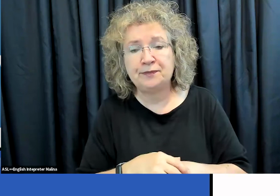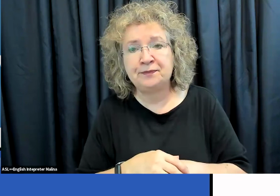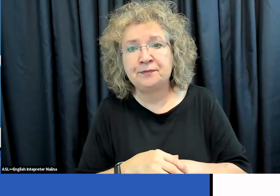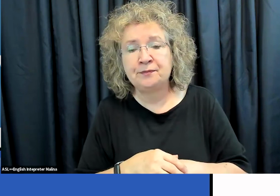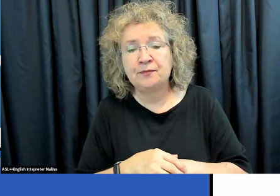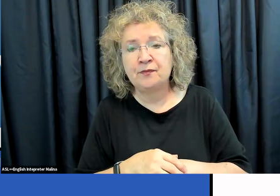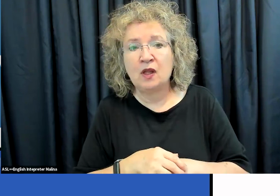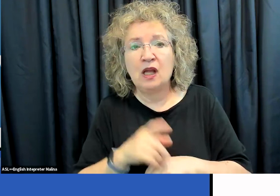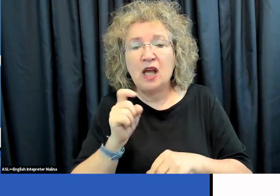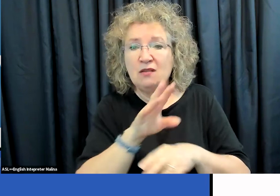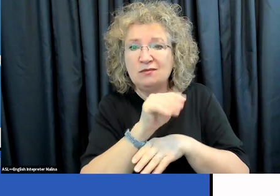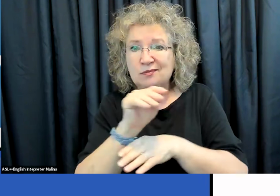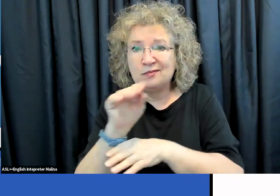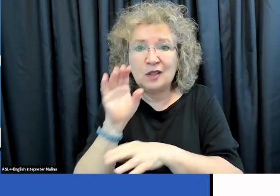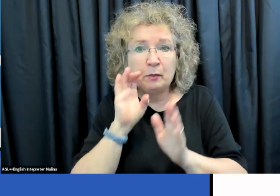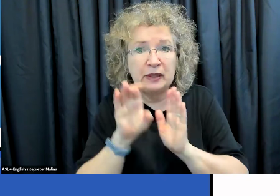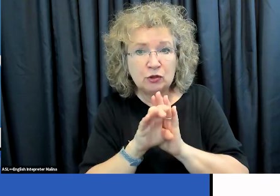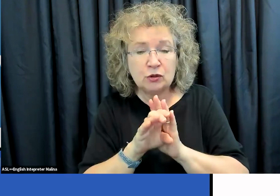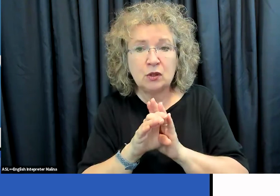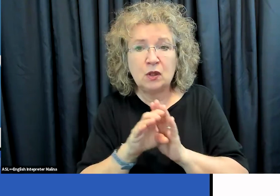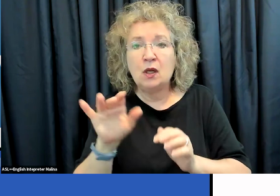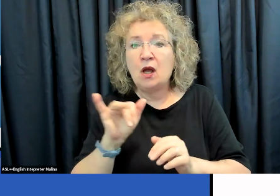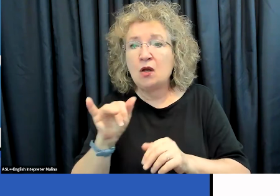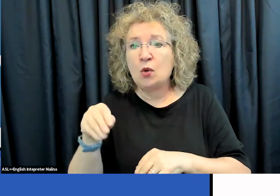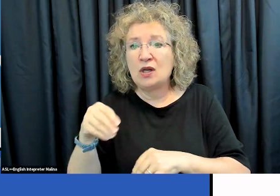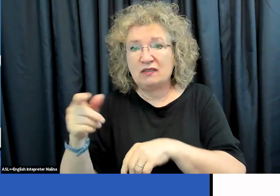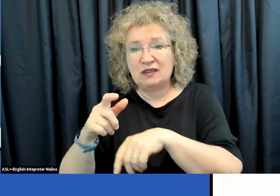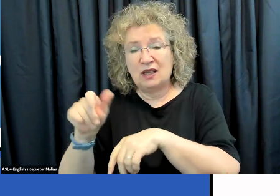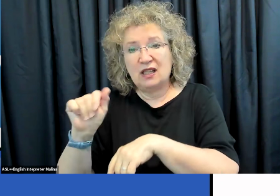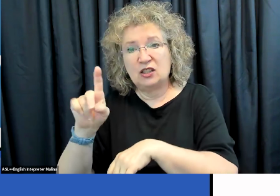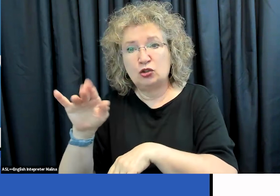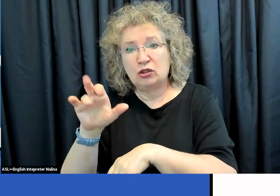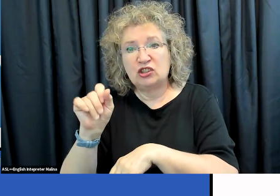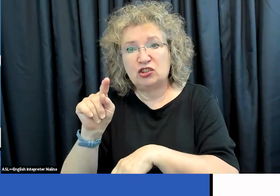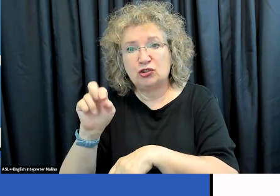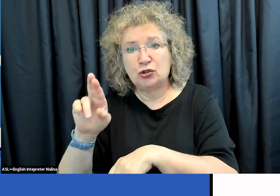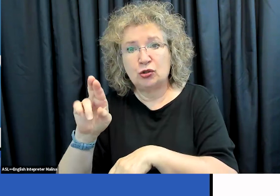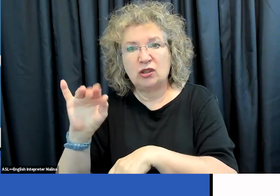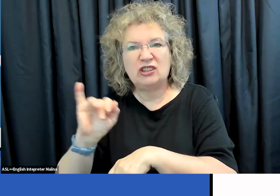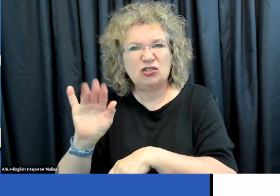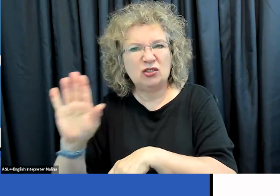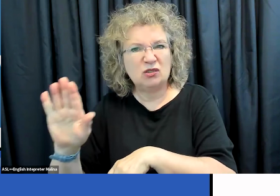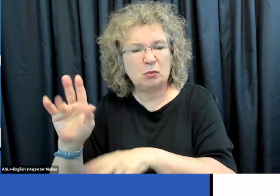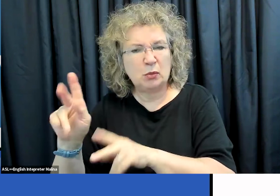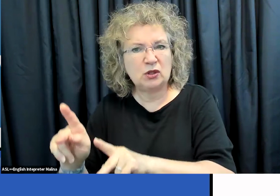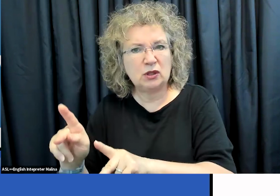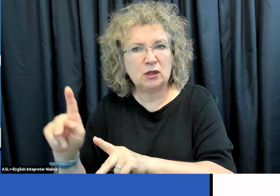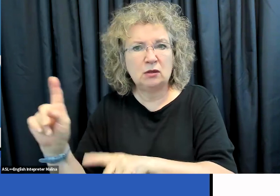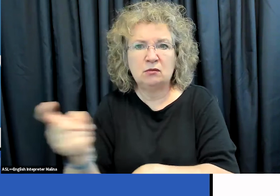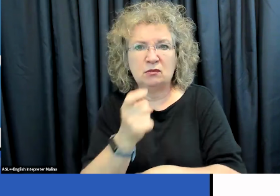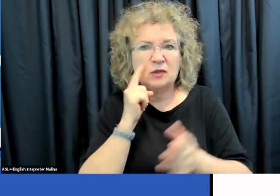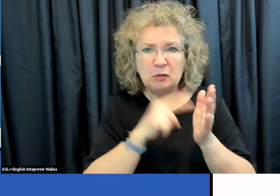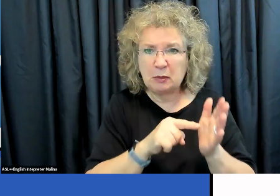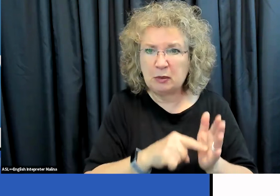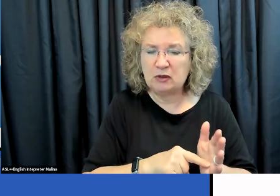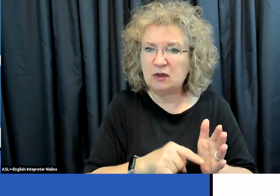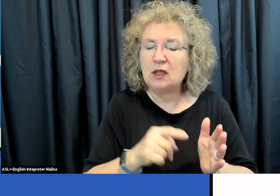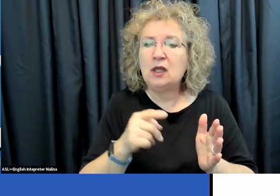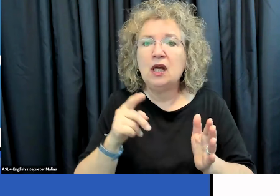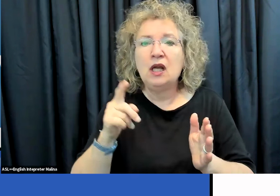that damage. It's really important to not throw anything away and don't rush into repairs before getting those